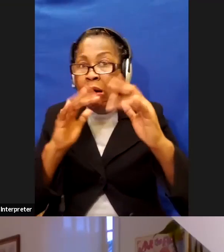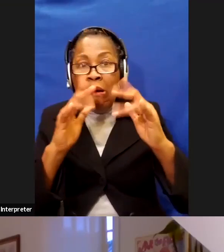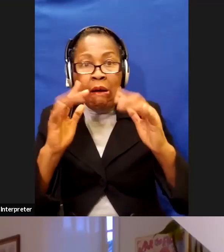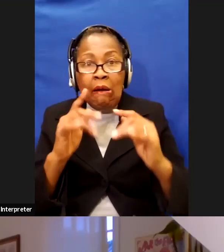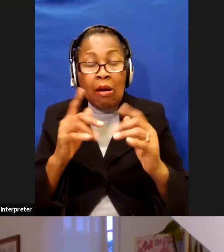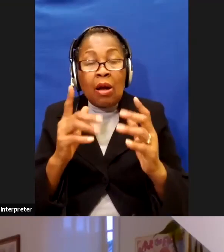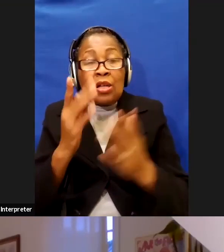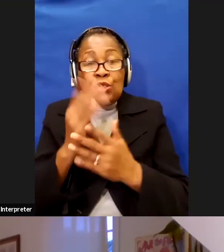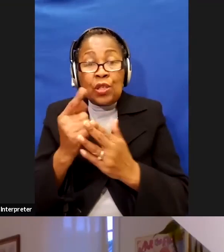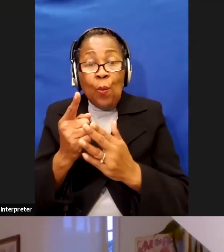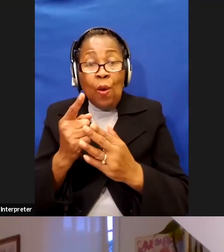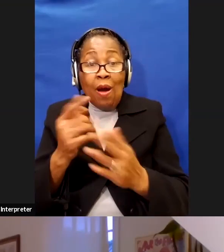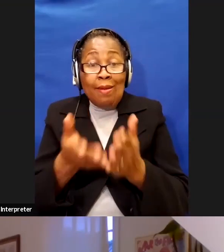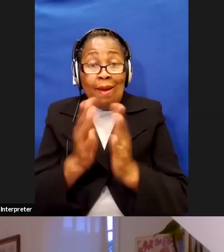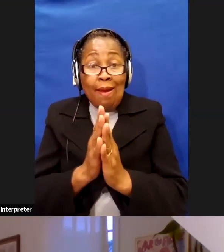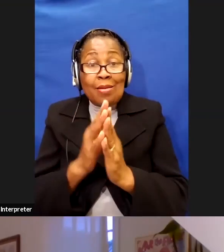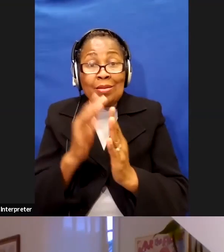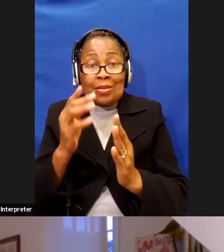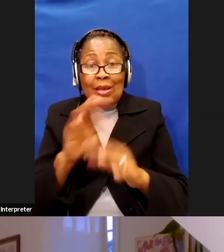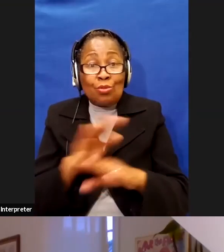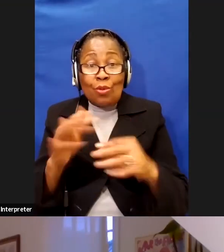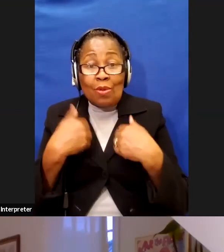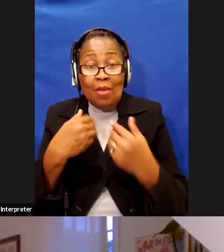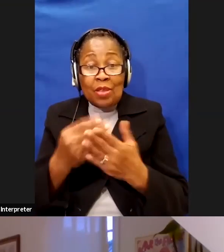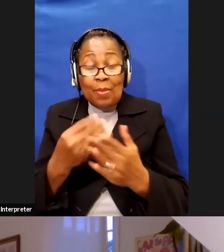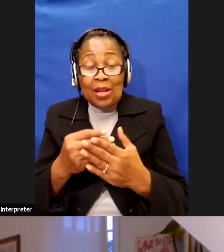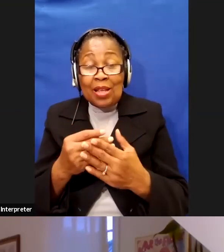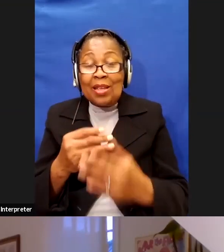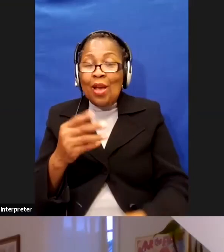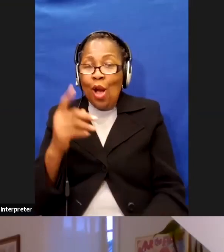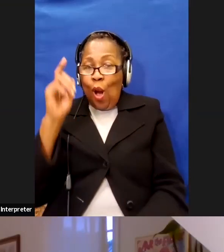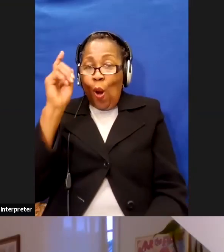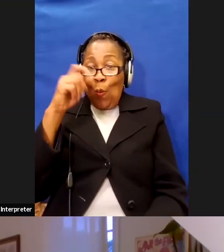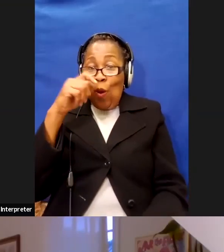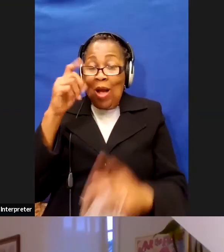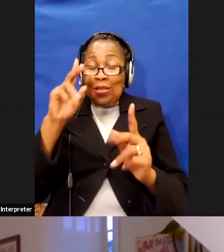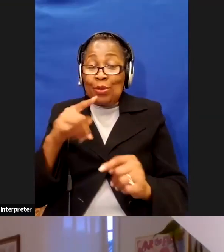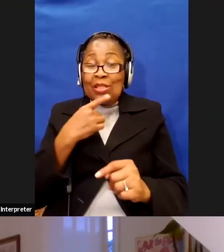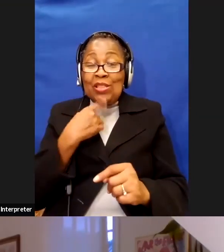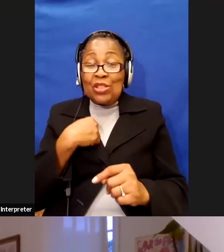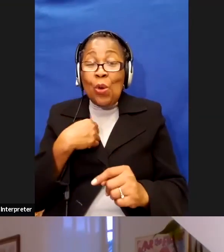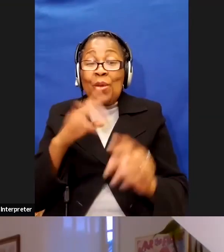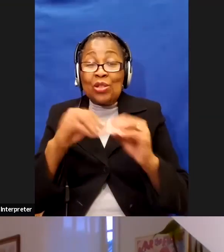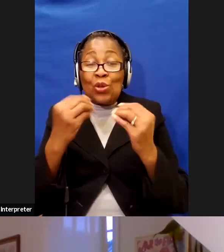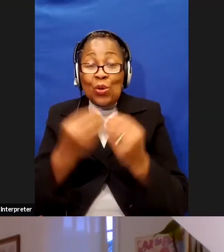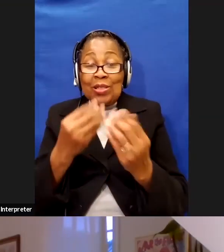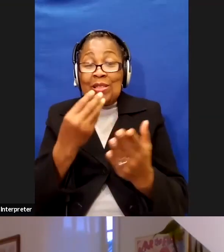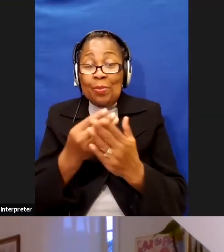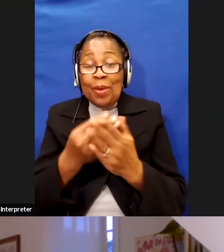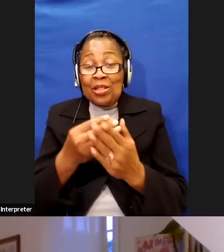reasonable request. Yeah, a wise person once told me that an organization's budget is its moral